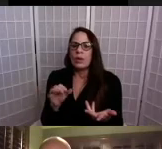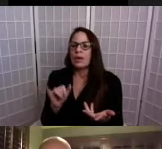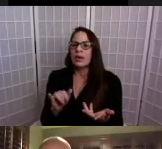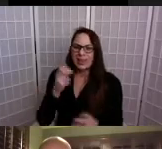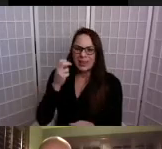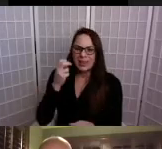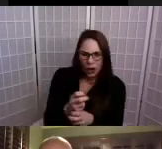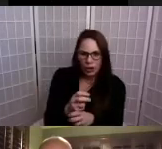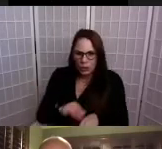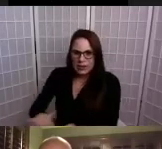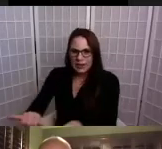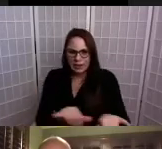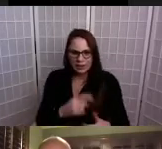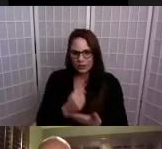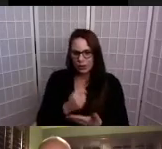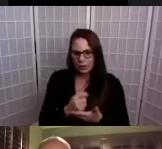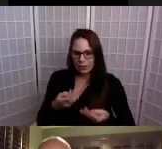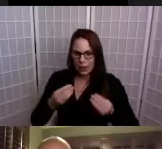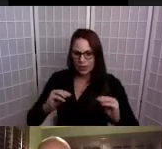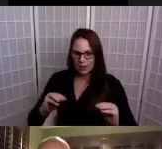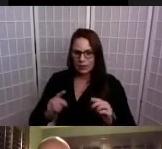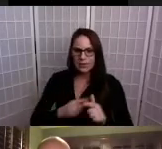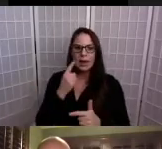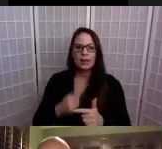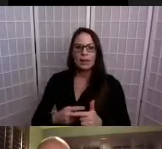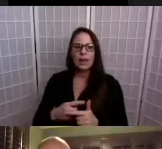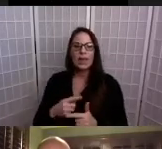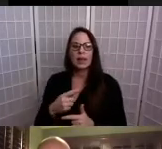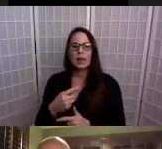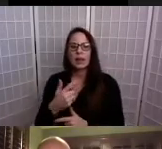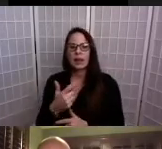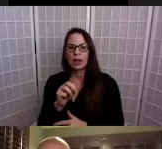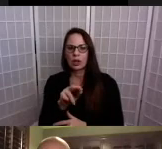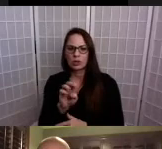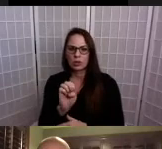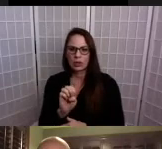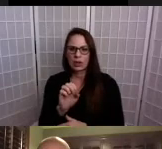treatment methods. And then the grading scale is complicated as well.